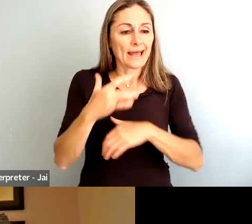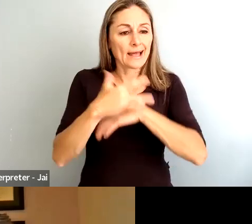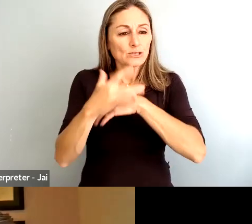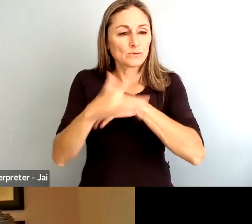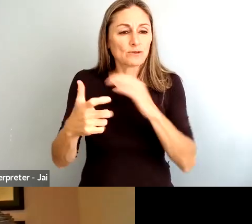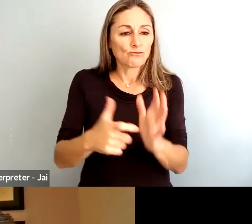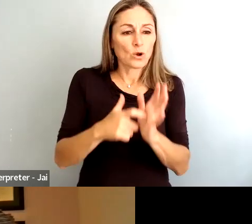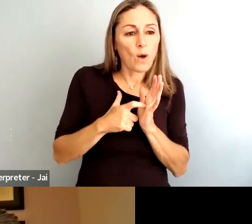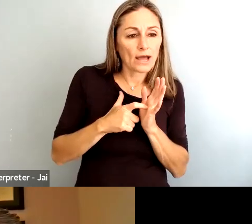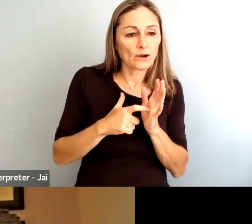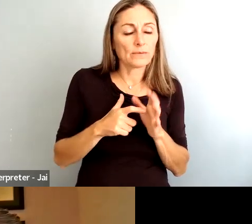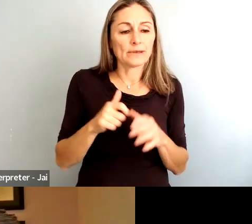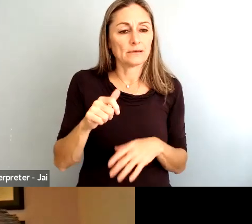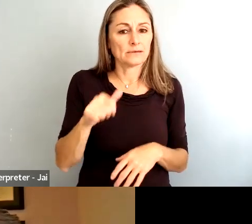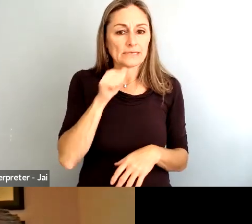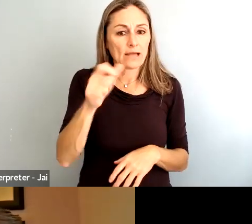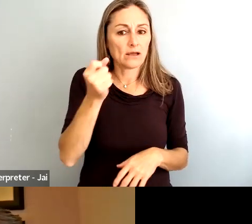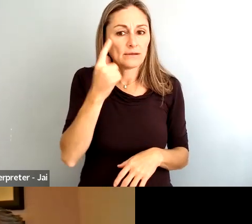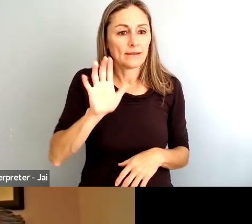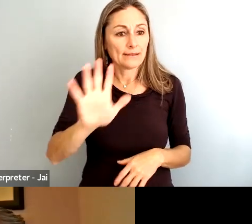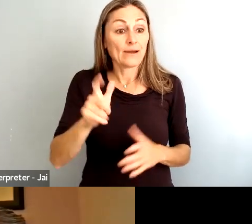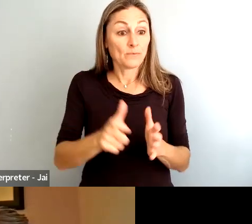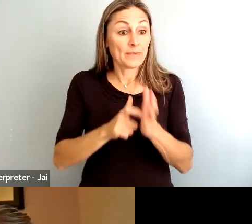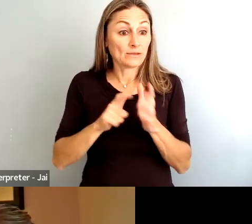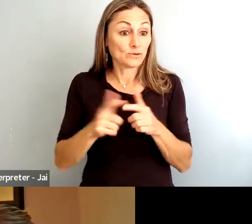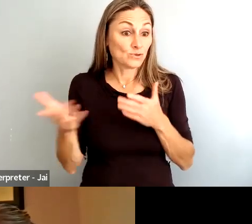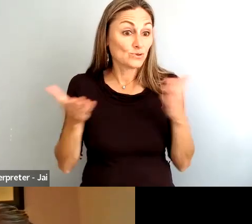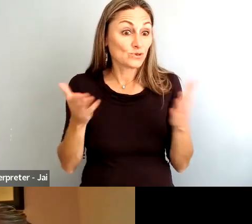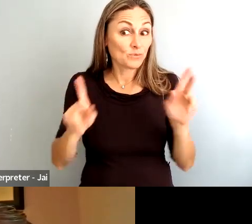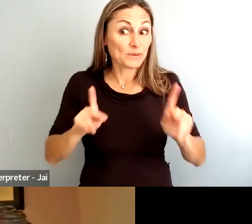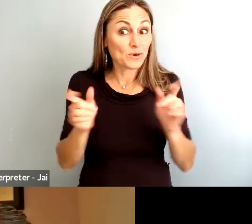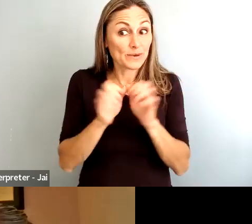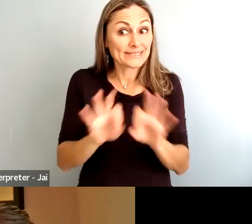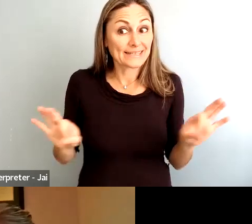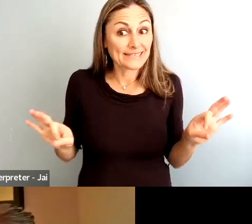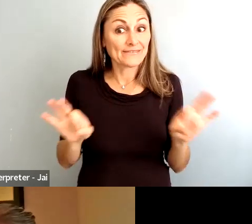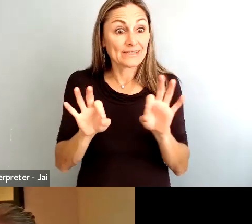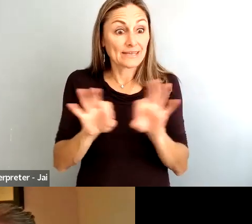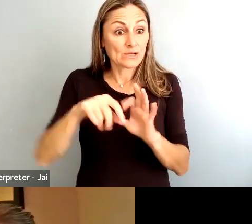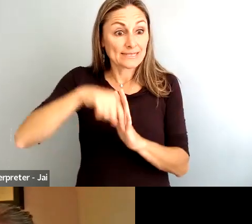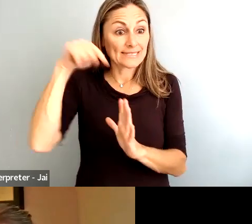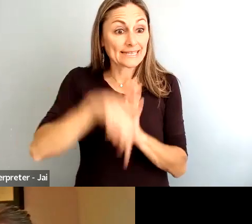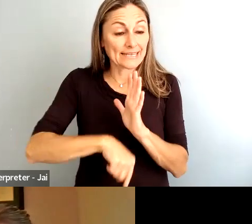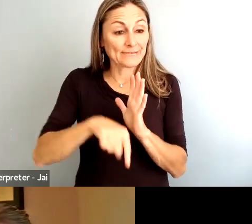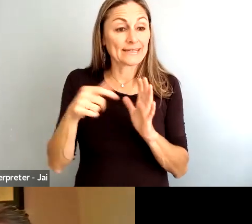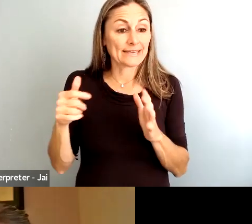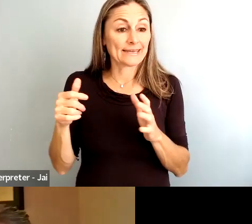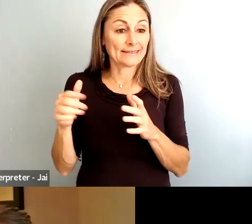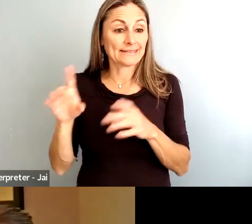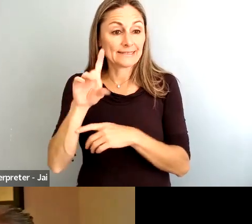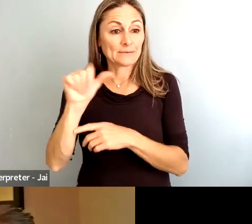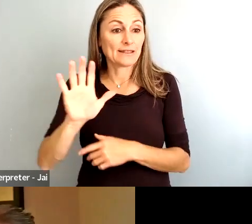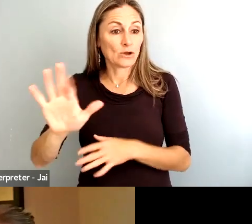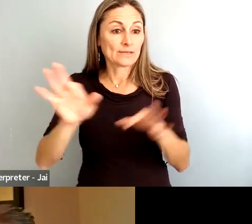not understanding their mandate to also serve people with significant disabilities. Their definition is a little bit different from ours,